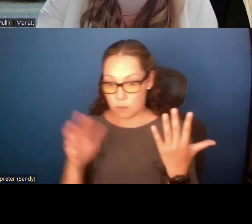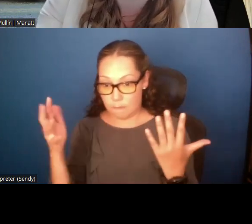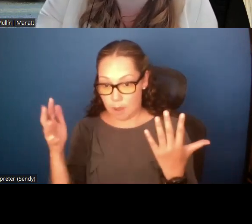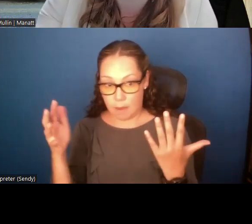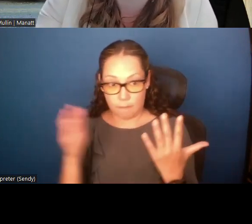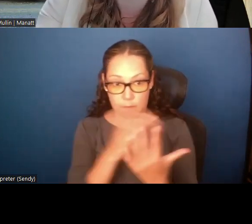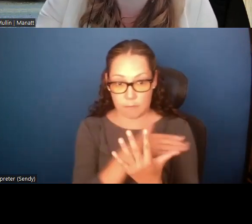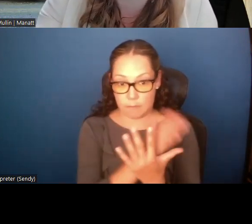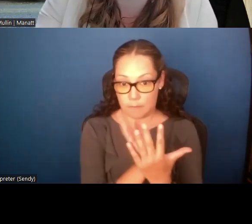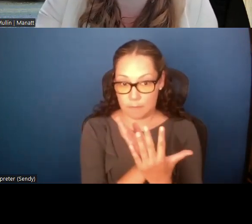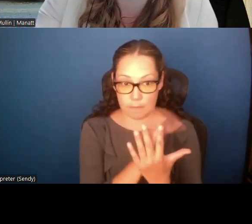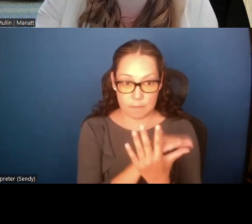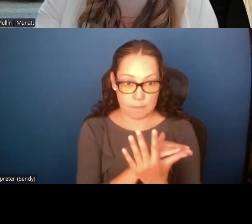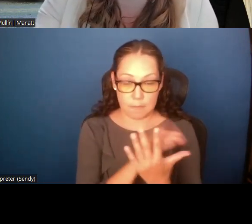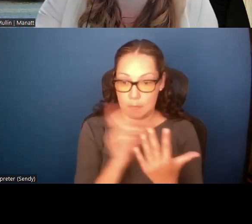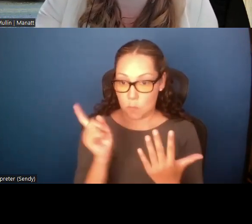recommendation